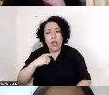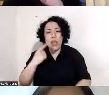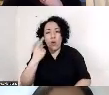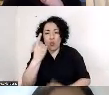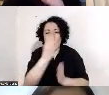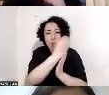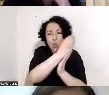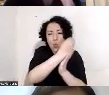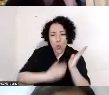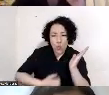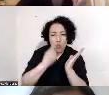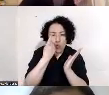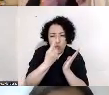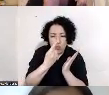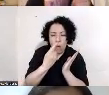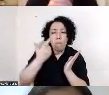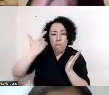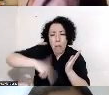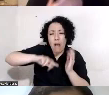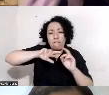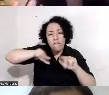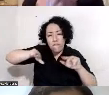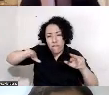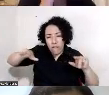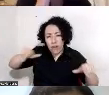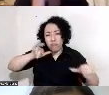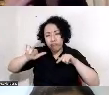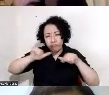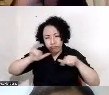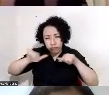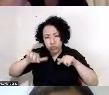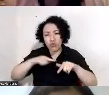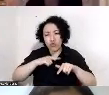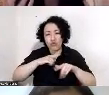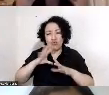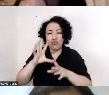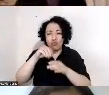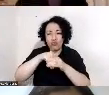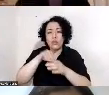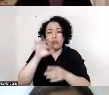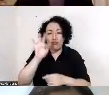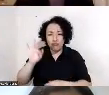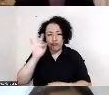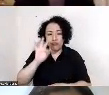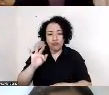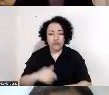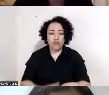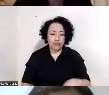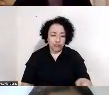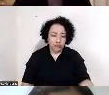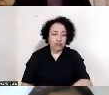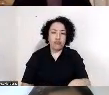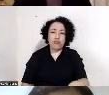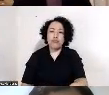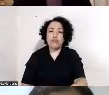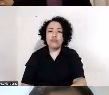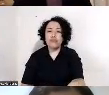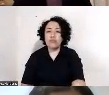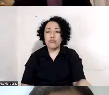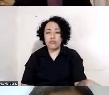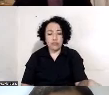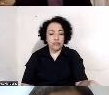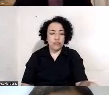extracurricular. Almost 75% of our students took an advanced course in high school, which is a